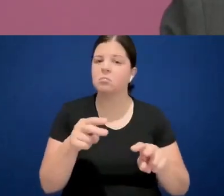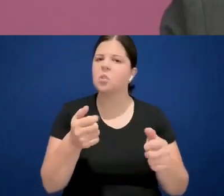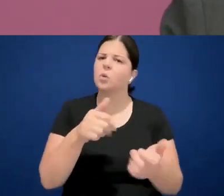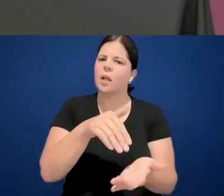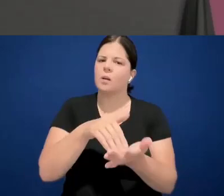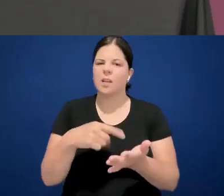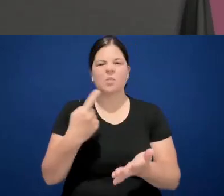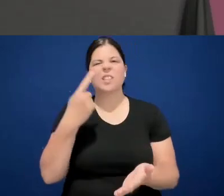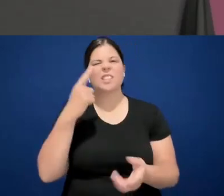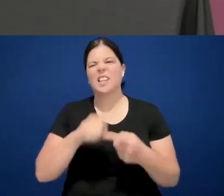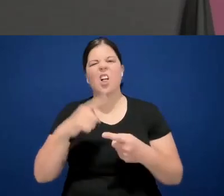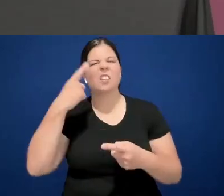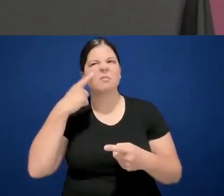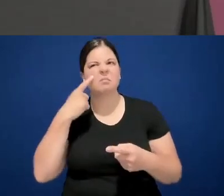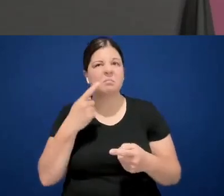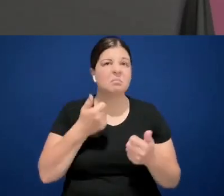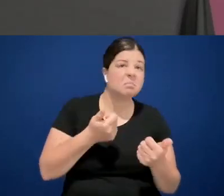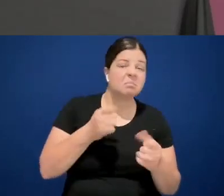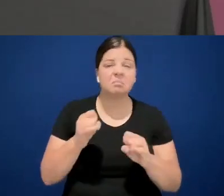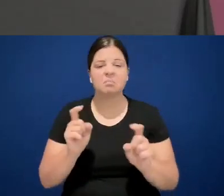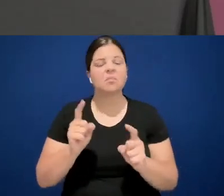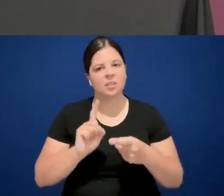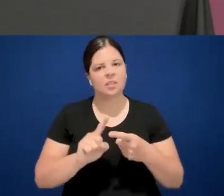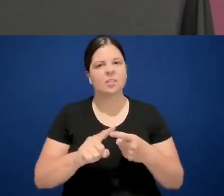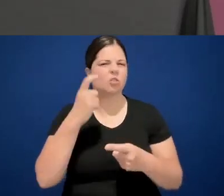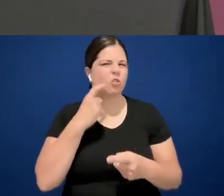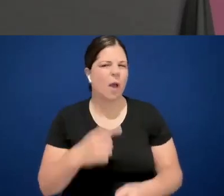experimenting, and we'll have to continue to do it.